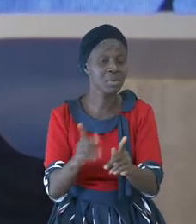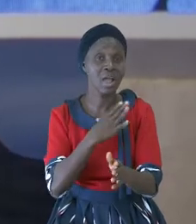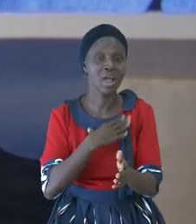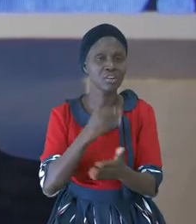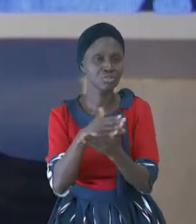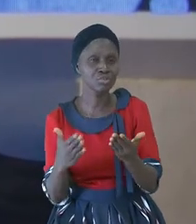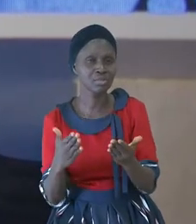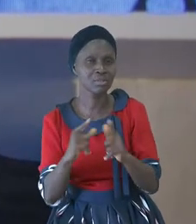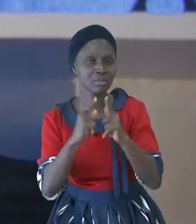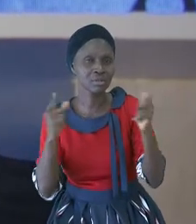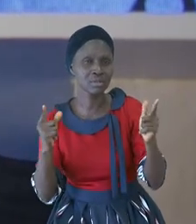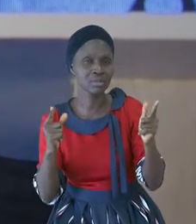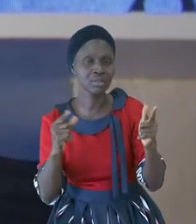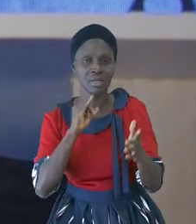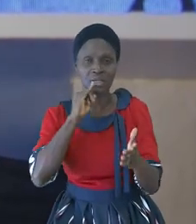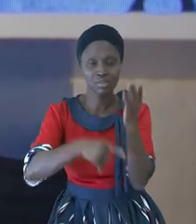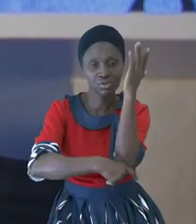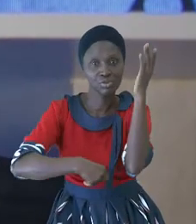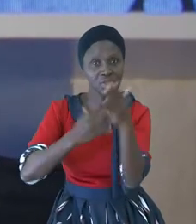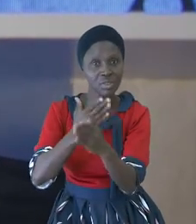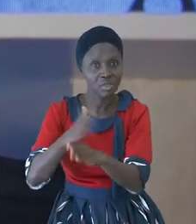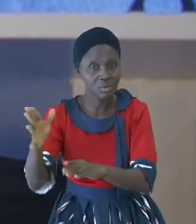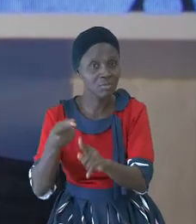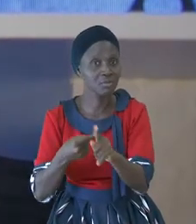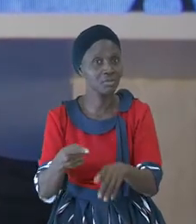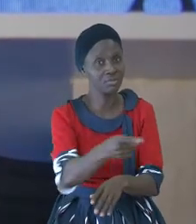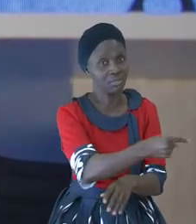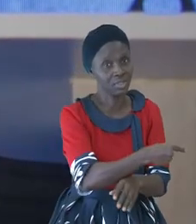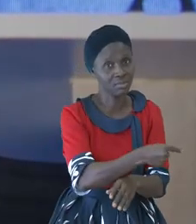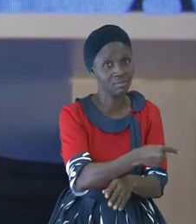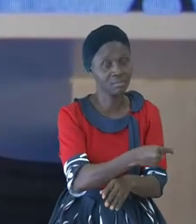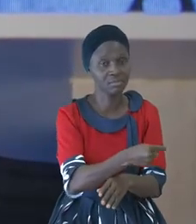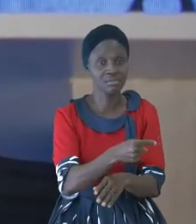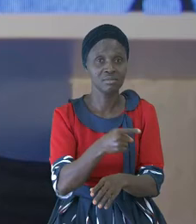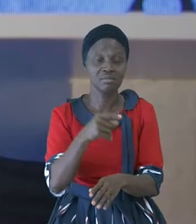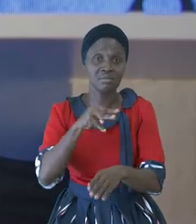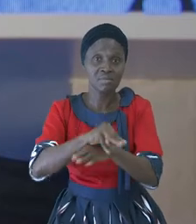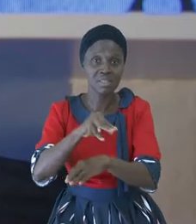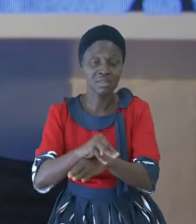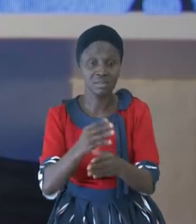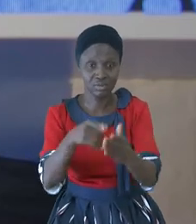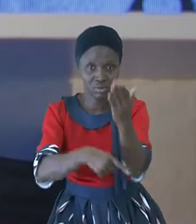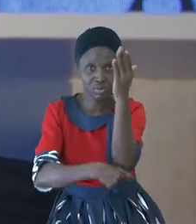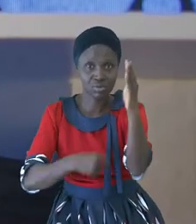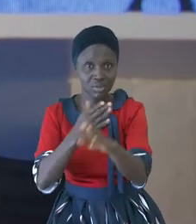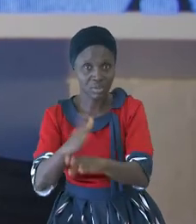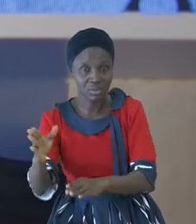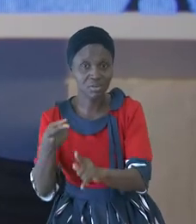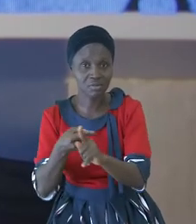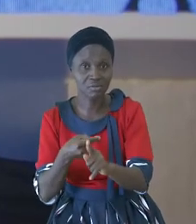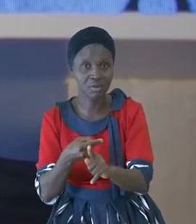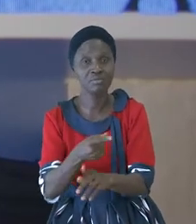something great is stolen away from them. Ministry stolen away from them, and then even